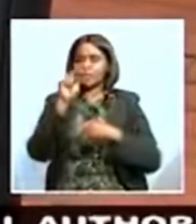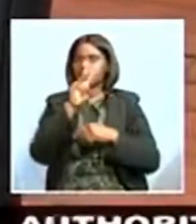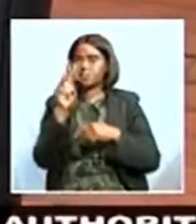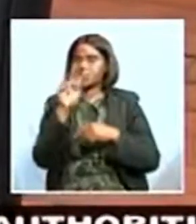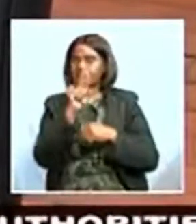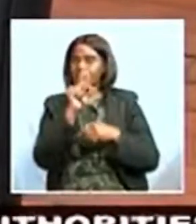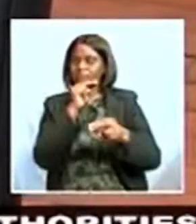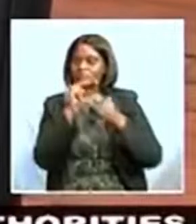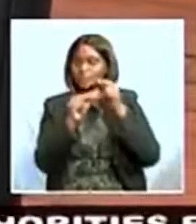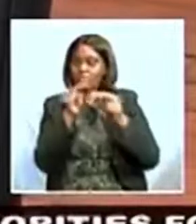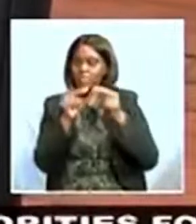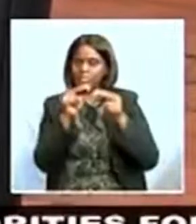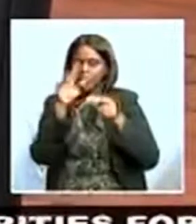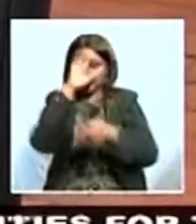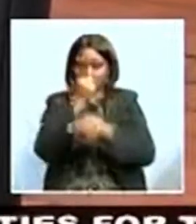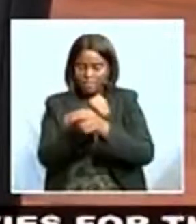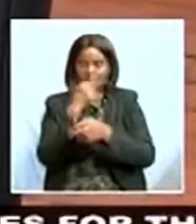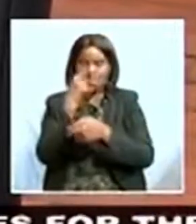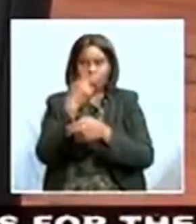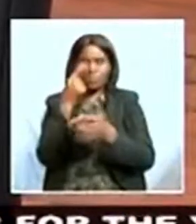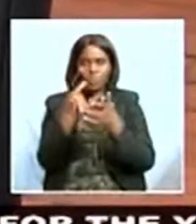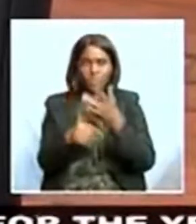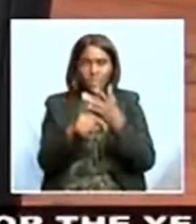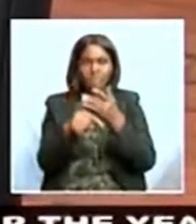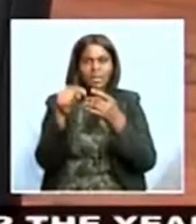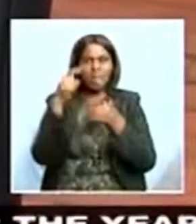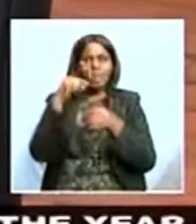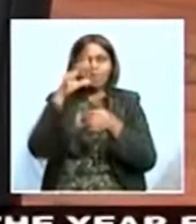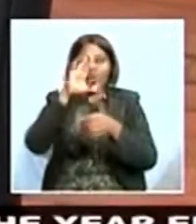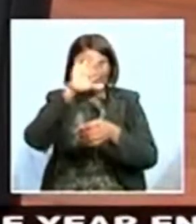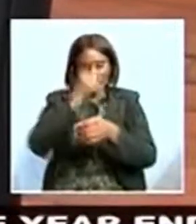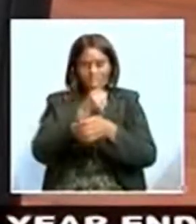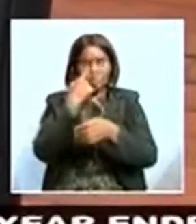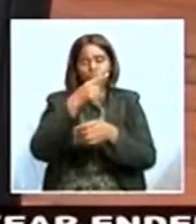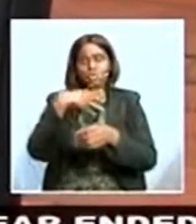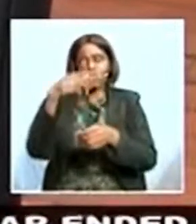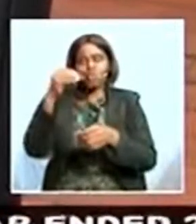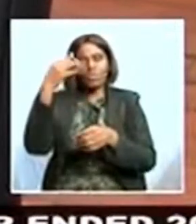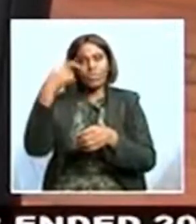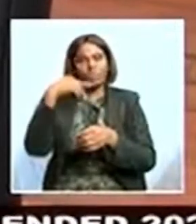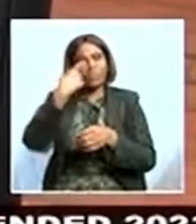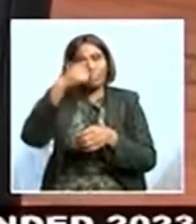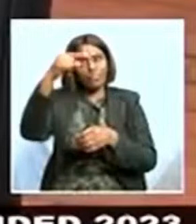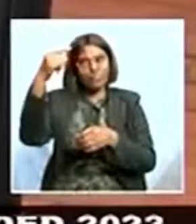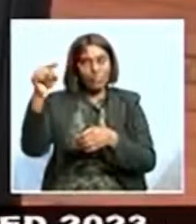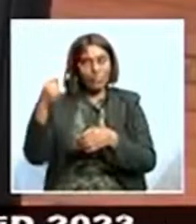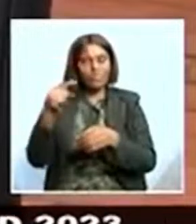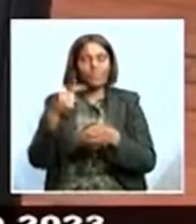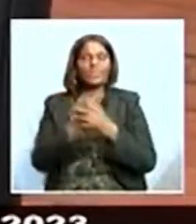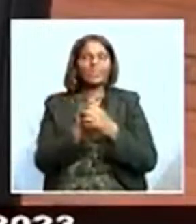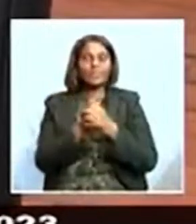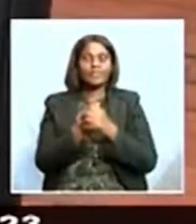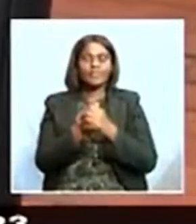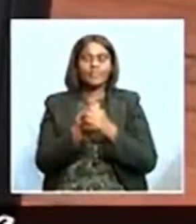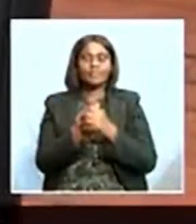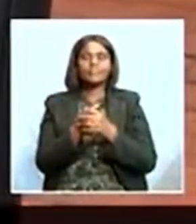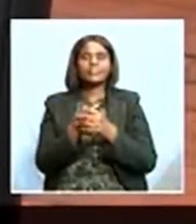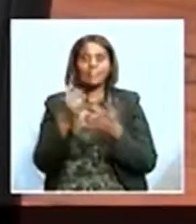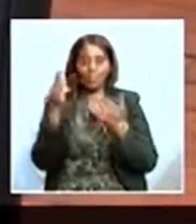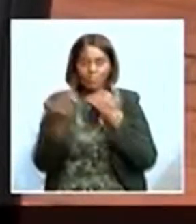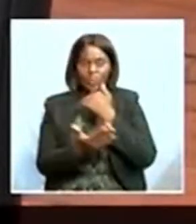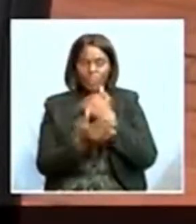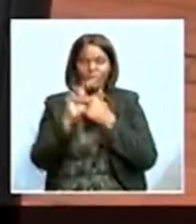it means a son who goes forever. You are welcome to your committee, CS Mwana Kayaya and